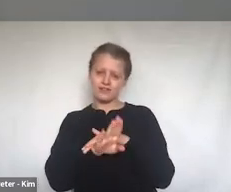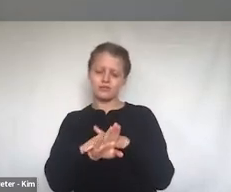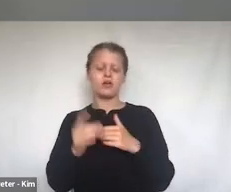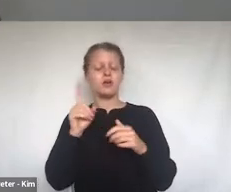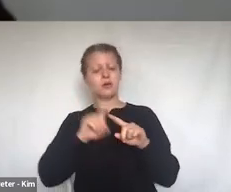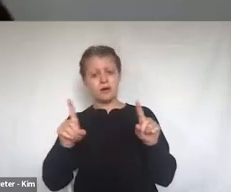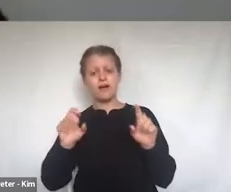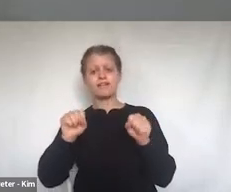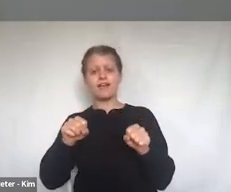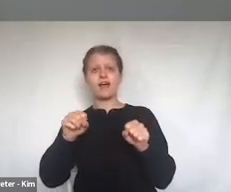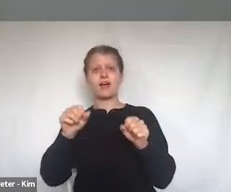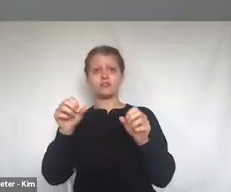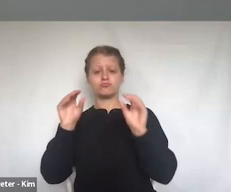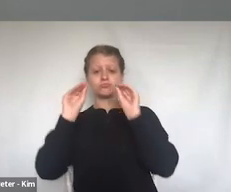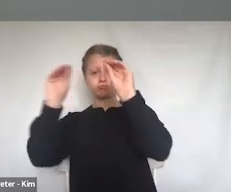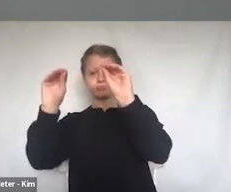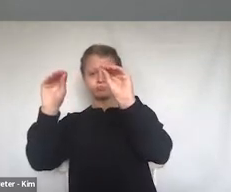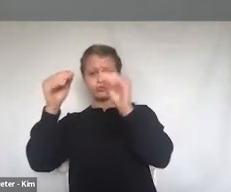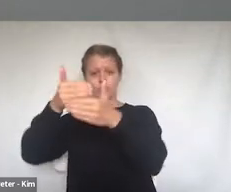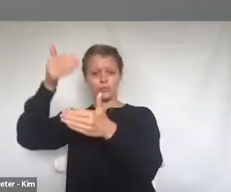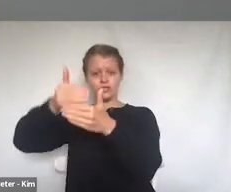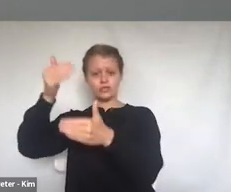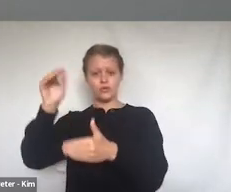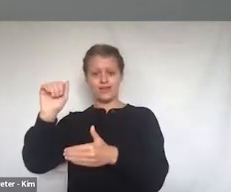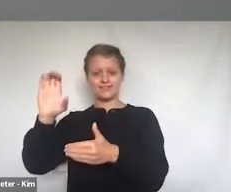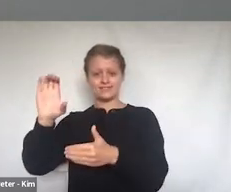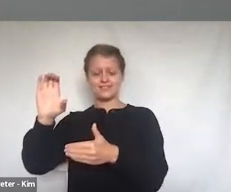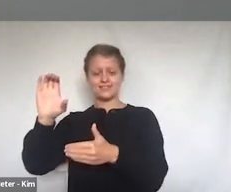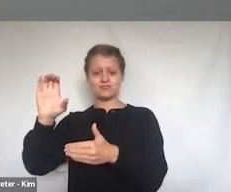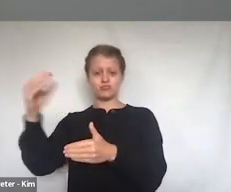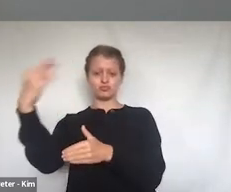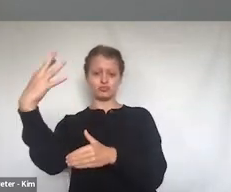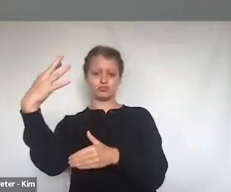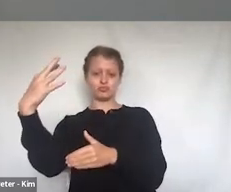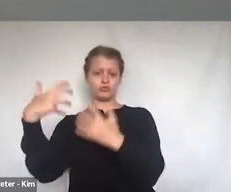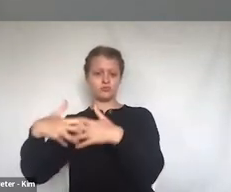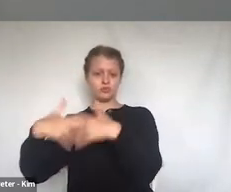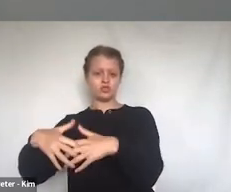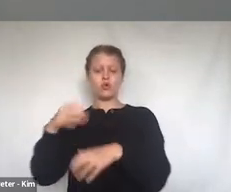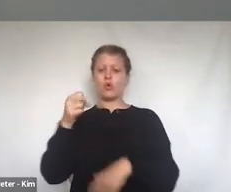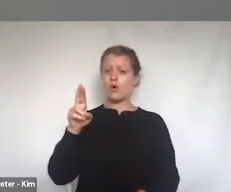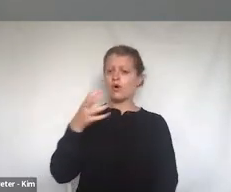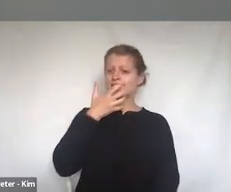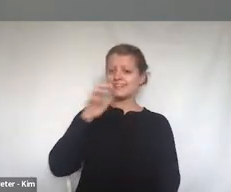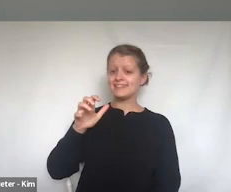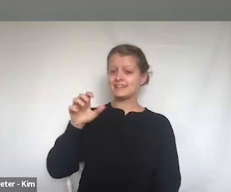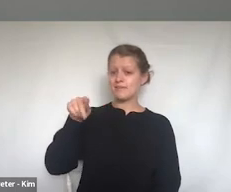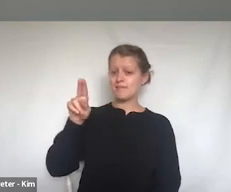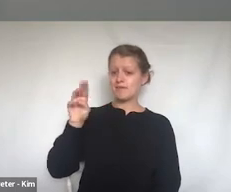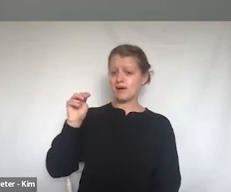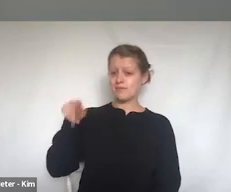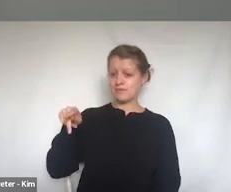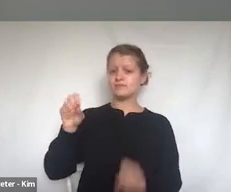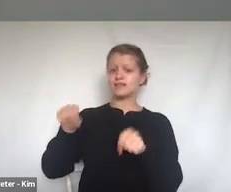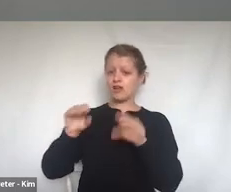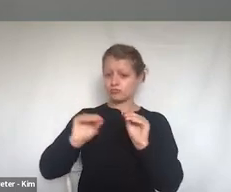install a window air conditioner, at least in one room, or a heat pump. And as I said, yeah, with